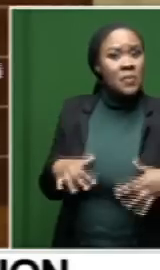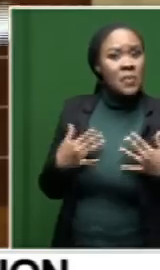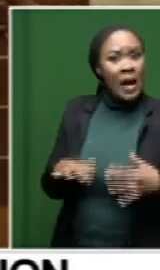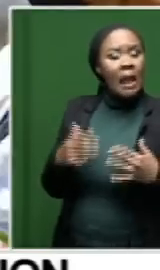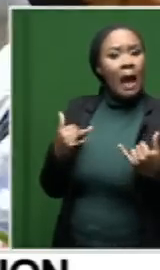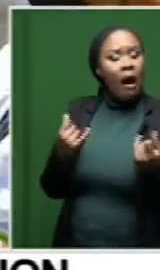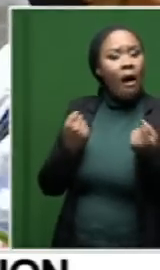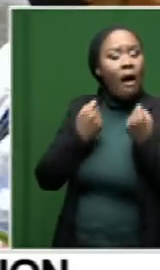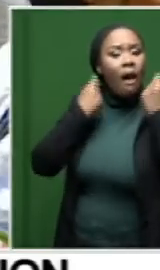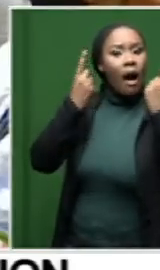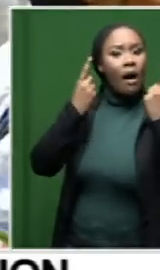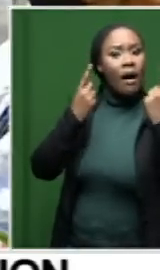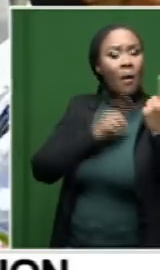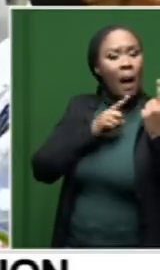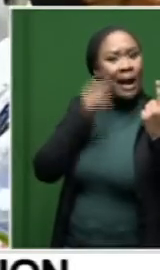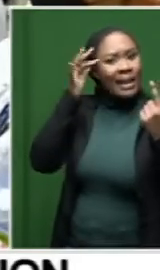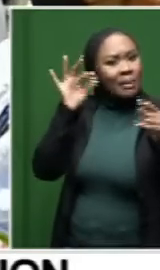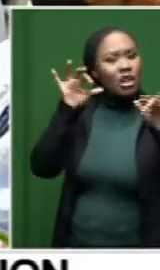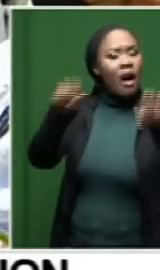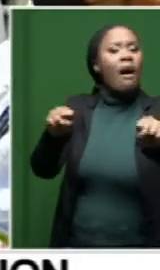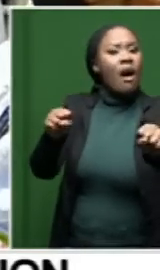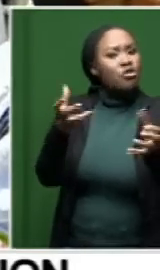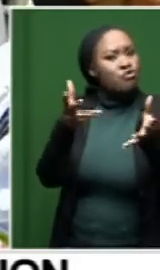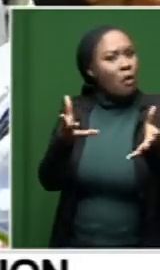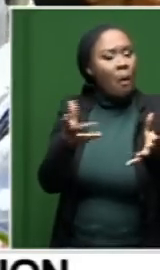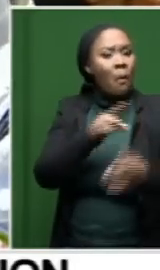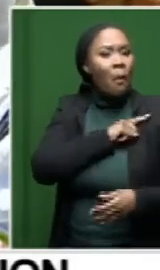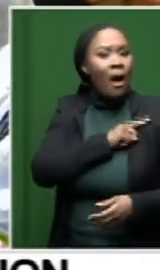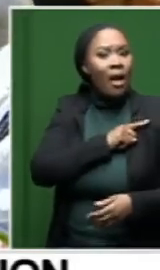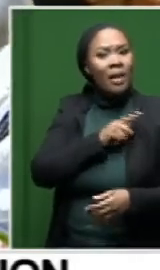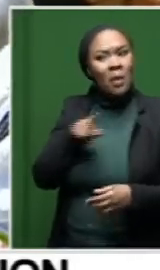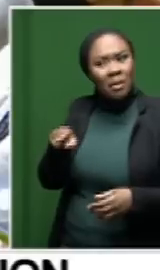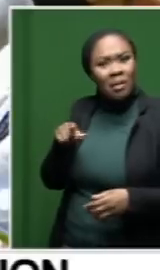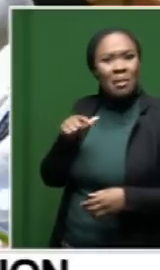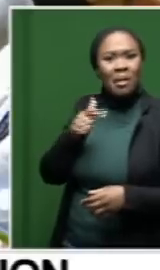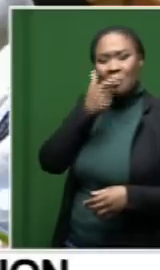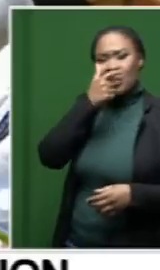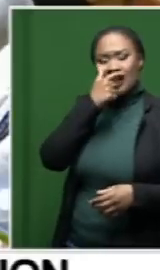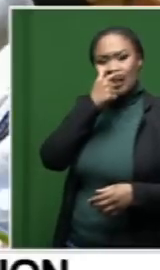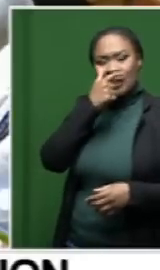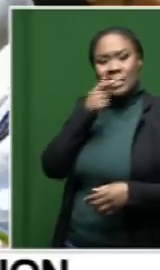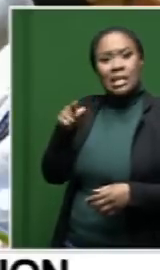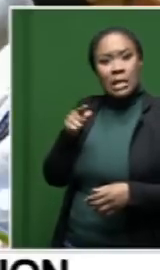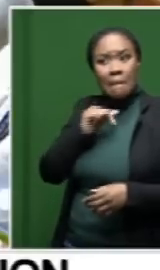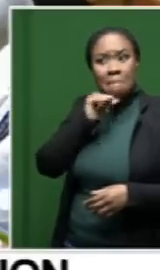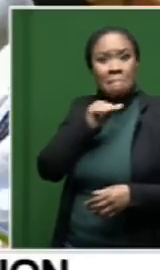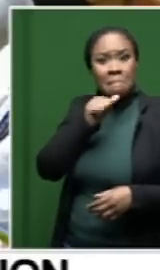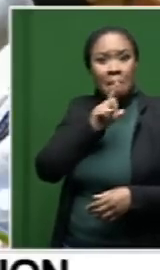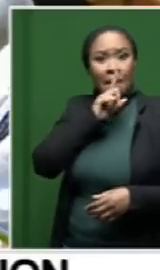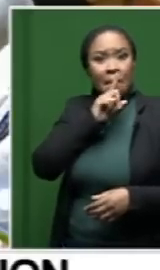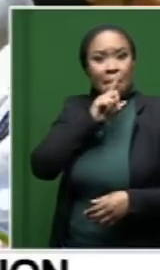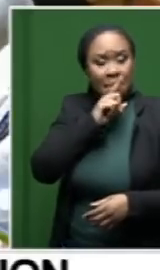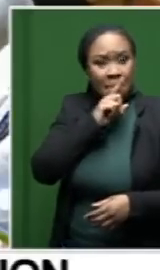how capture actually is enabled, and therefore how the country collectively in the future can try and address